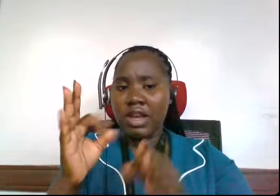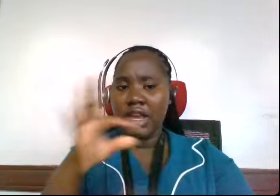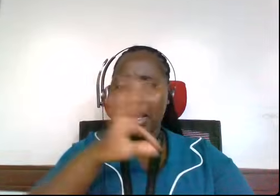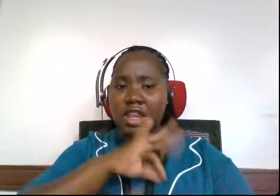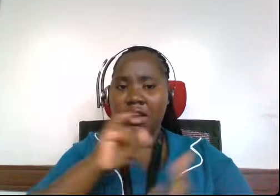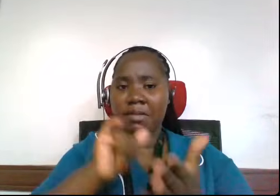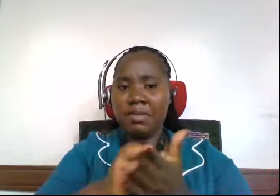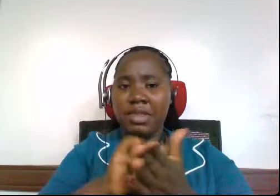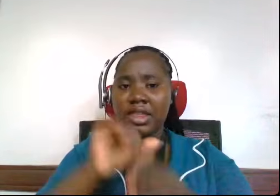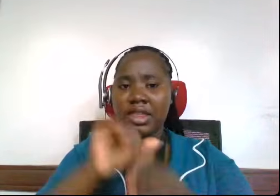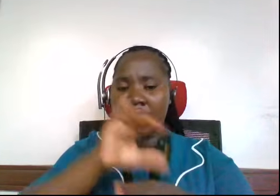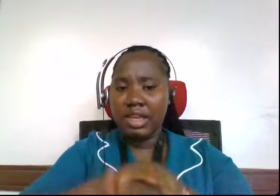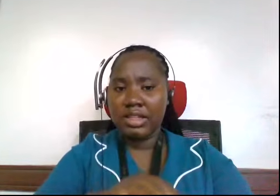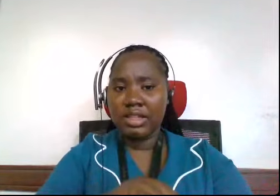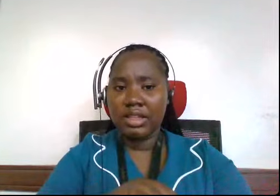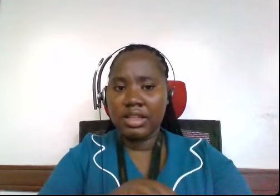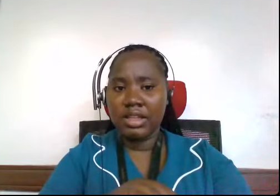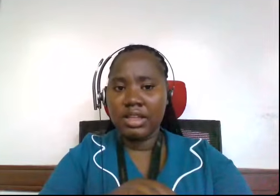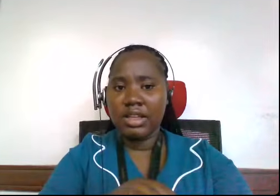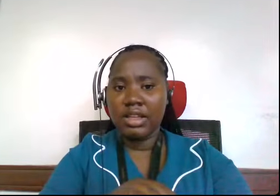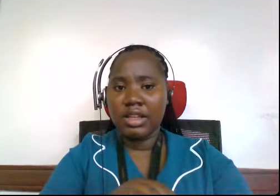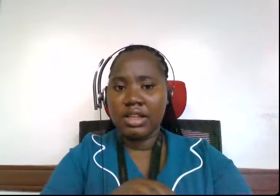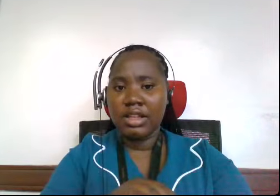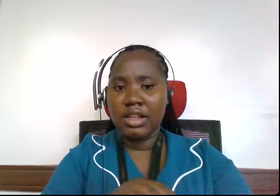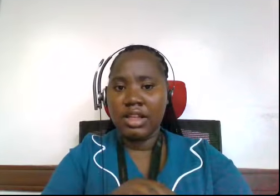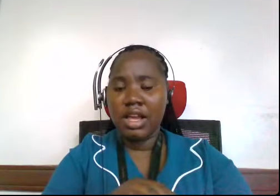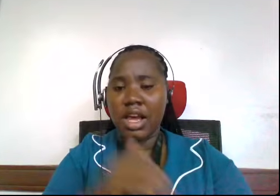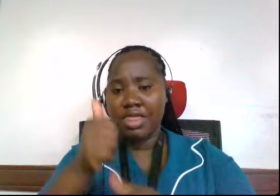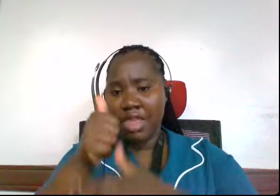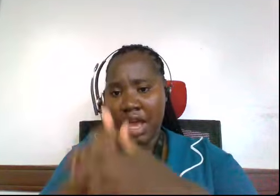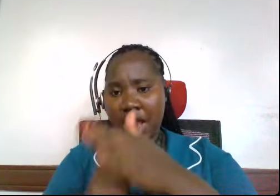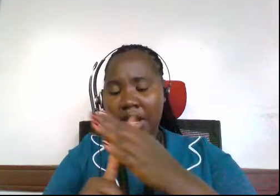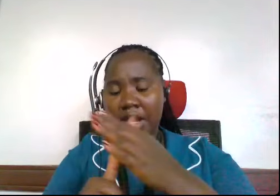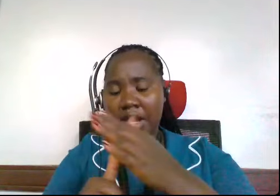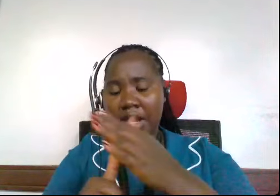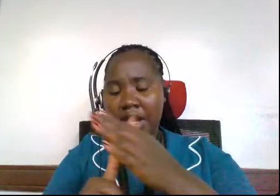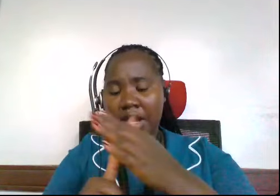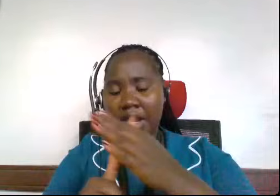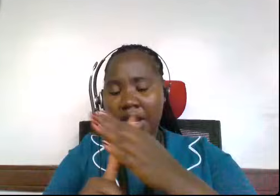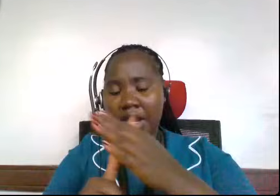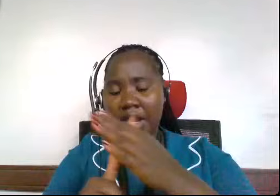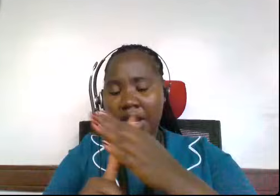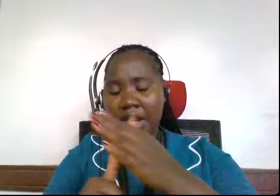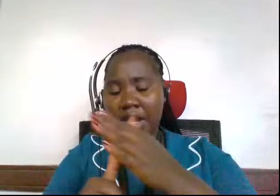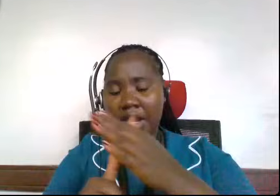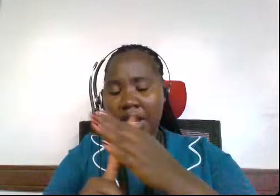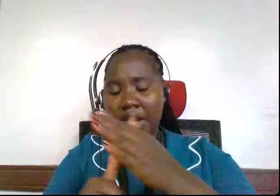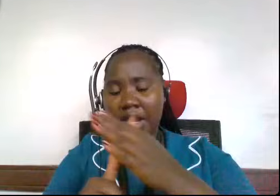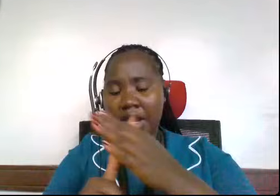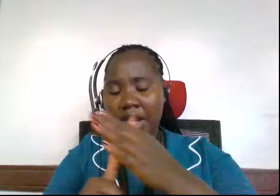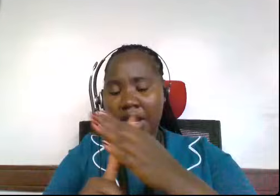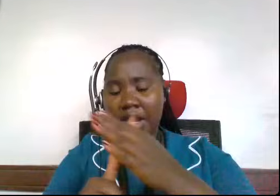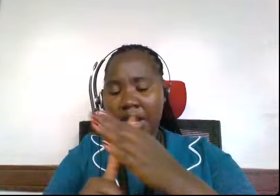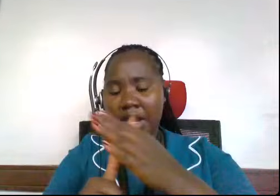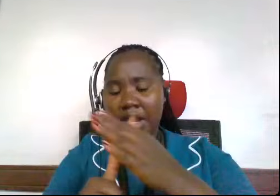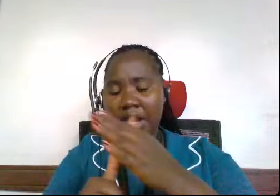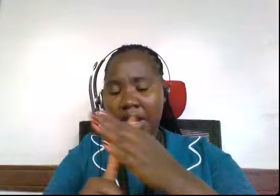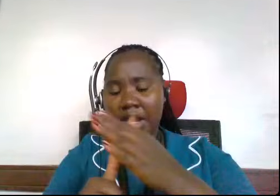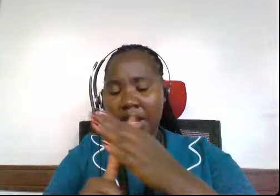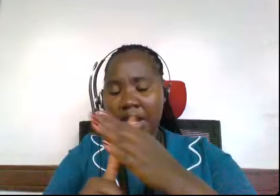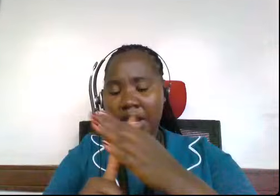that do not fall within the definition of business income. I hope I'm clear on that.